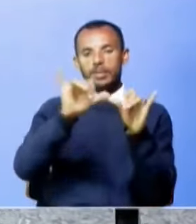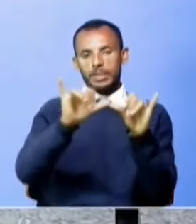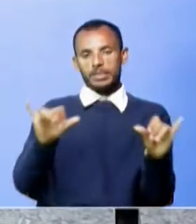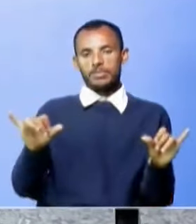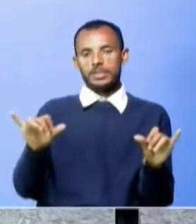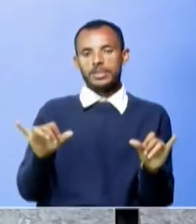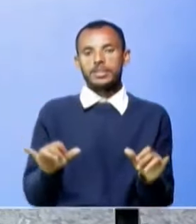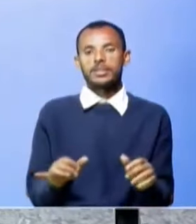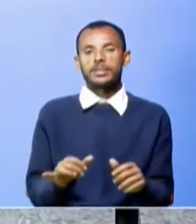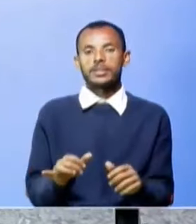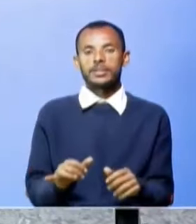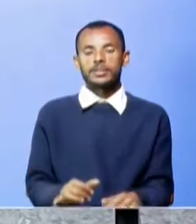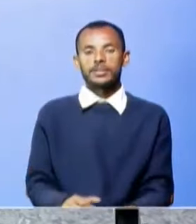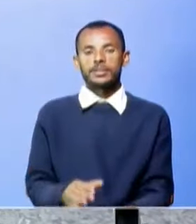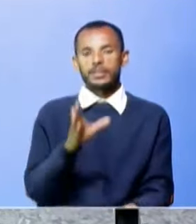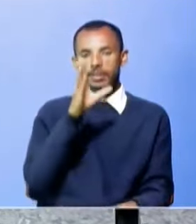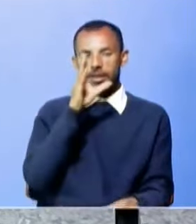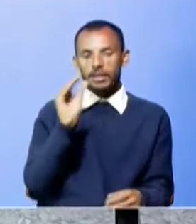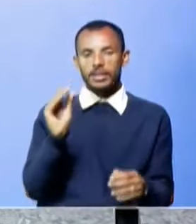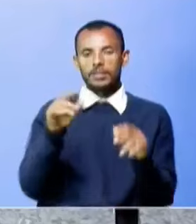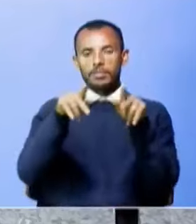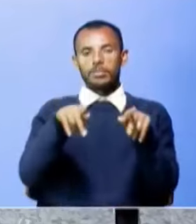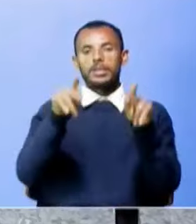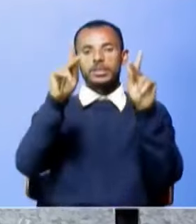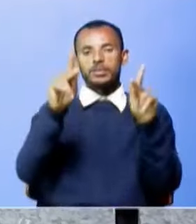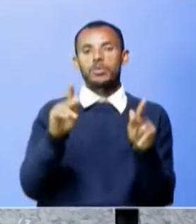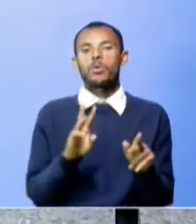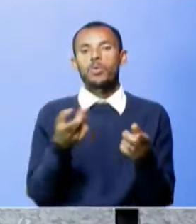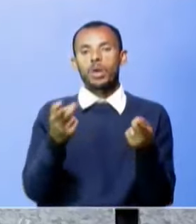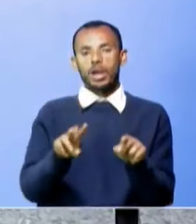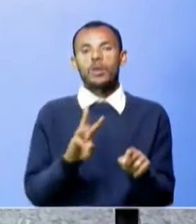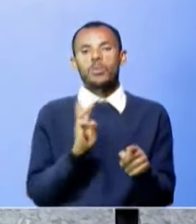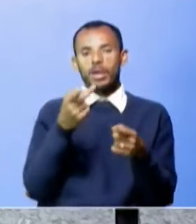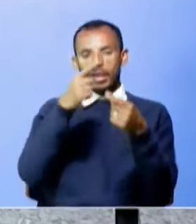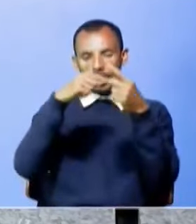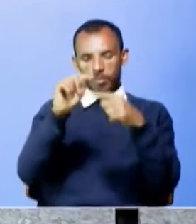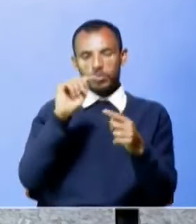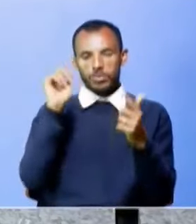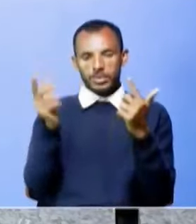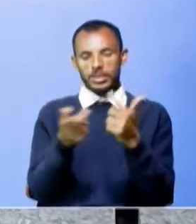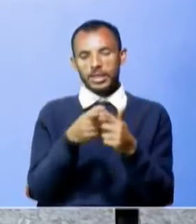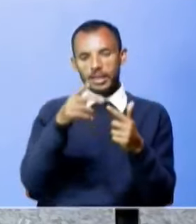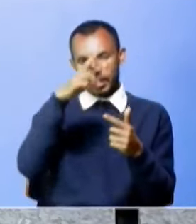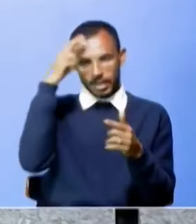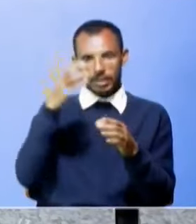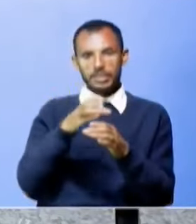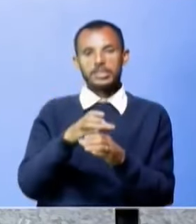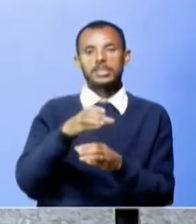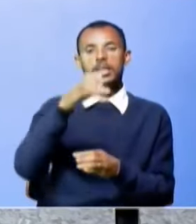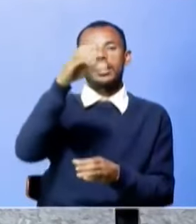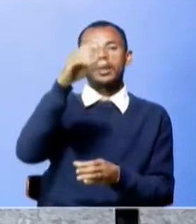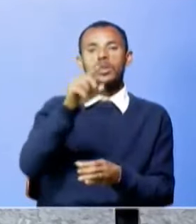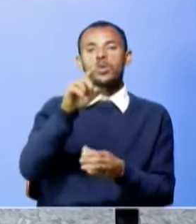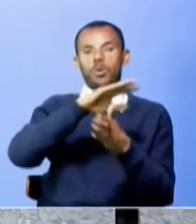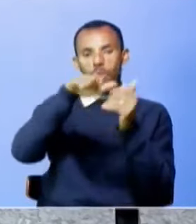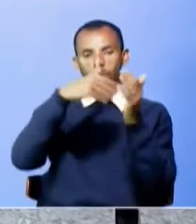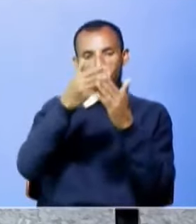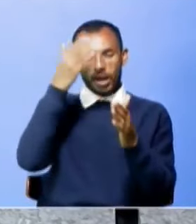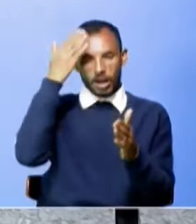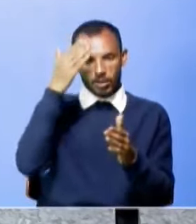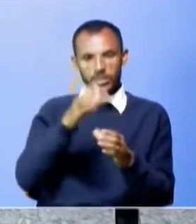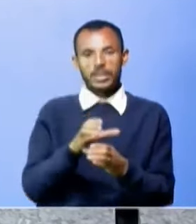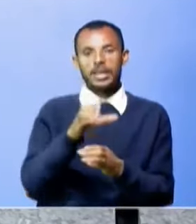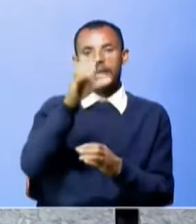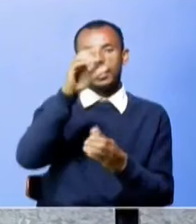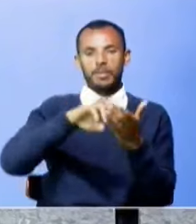measurements in prisms. When you come to the second case, a cylinder, you all know that a cylinder